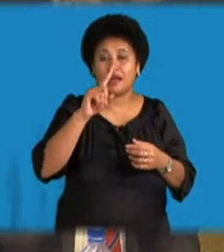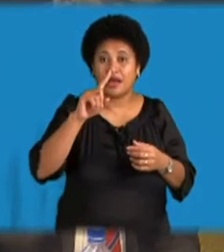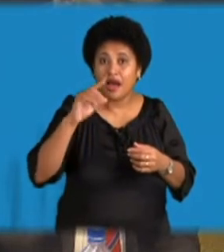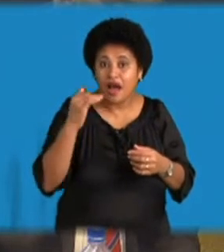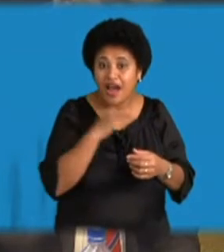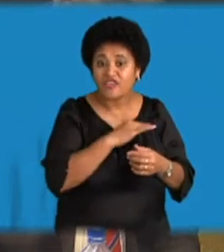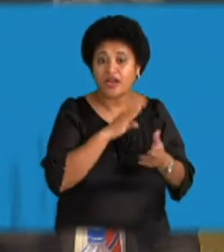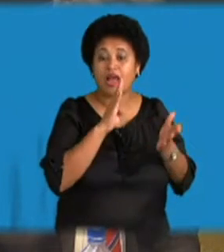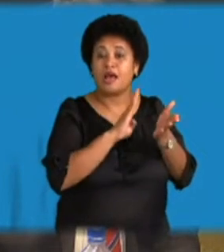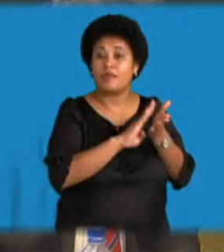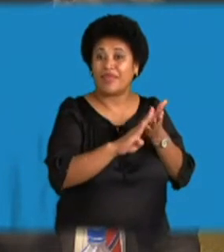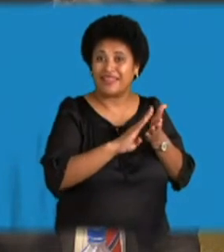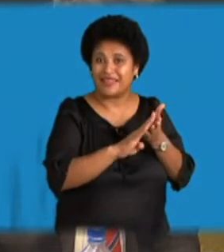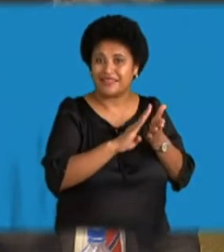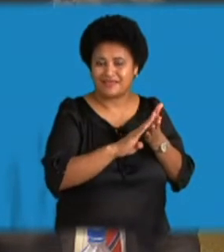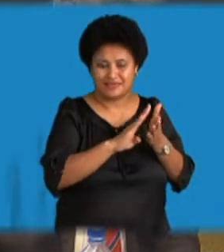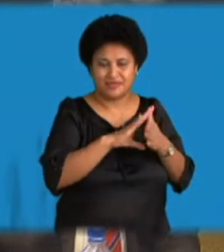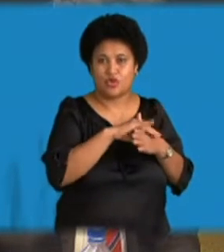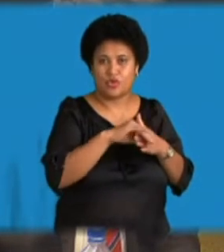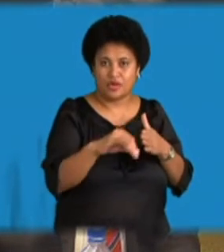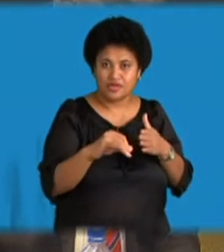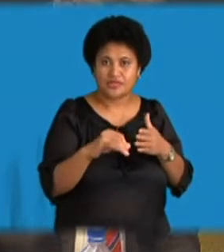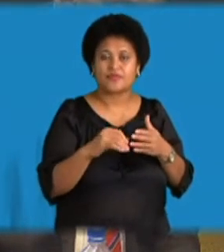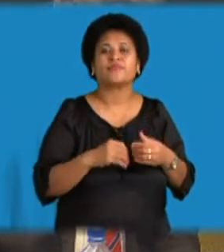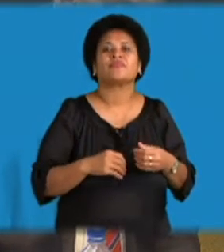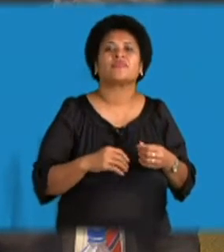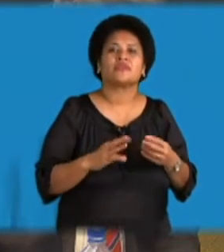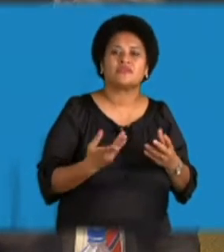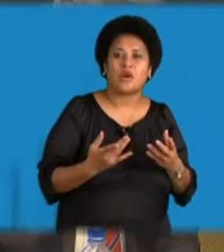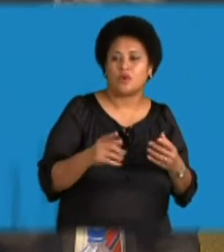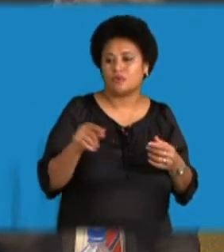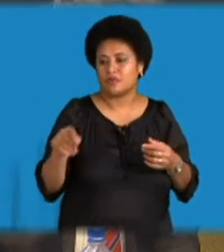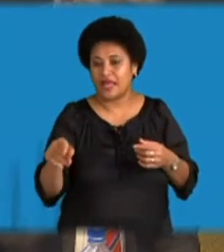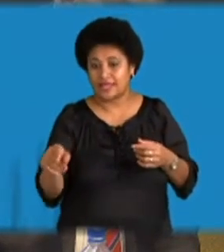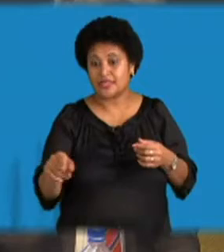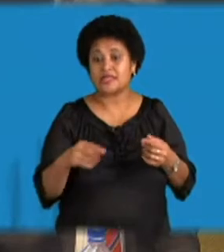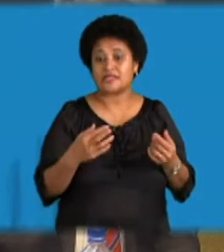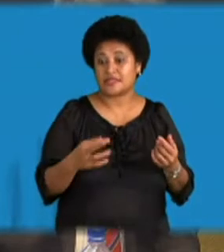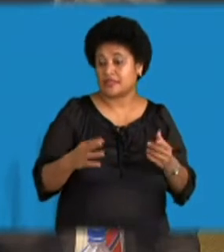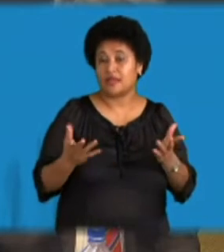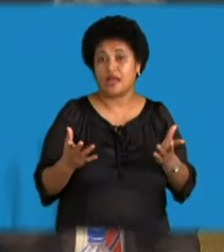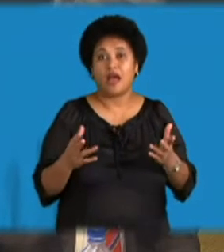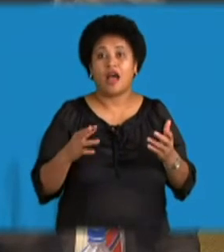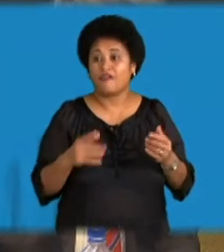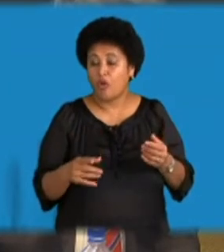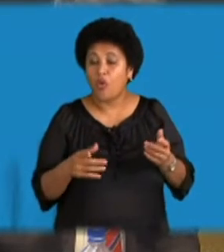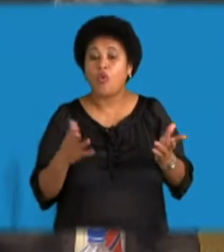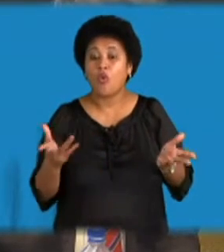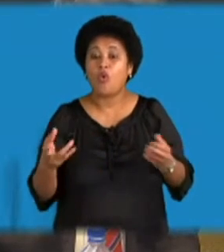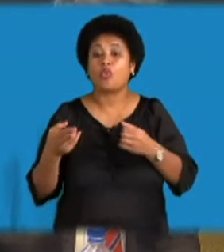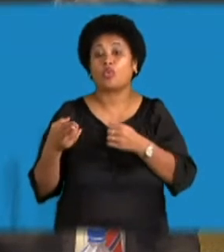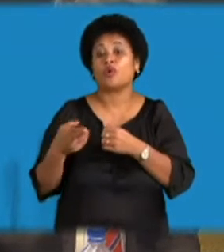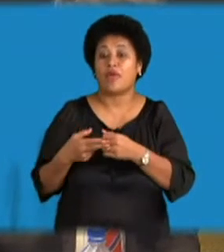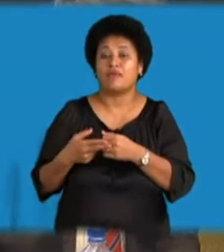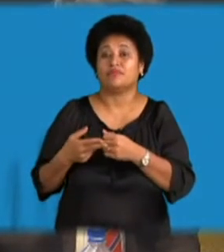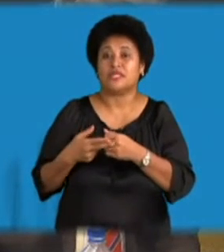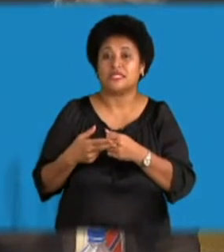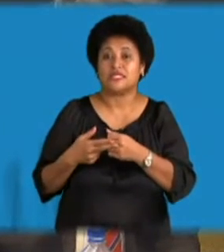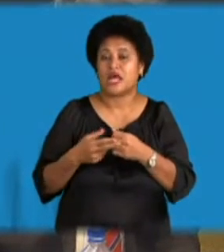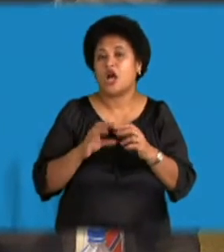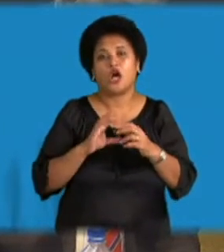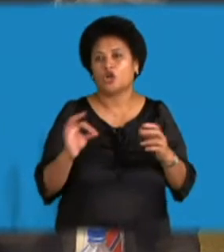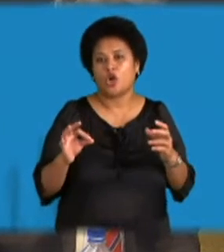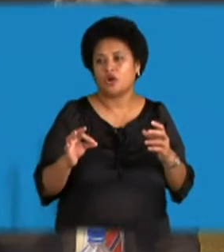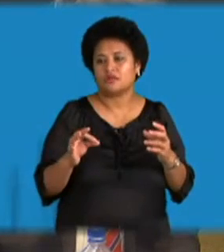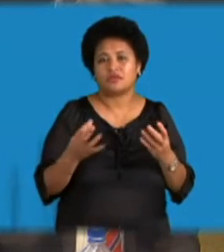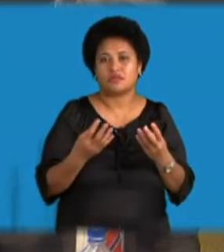about 80% of those funds, Madam Speaker, are skewed towards mitigation, not adaptation. Mitigation is a lot more